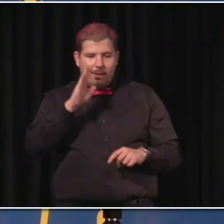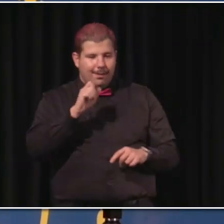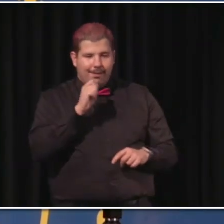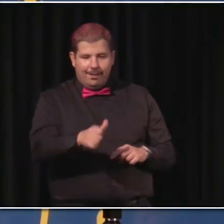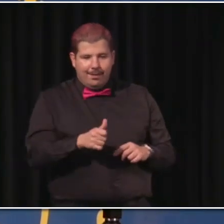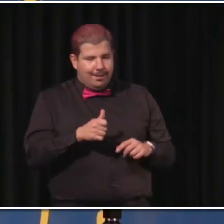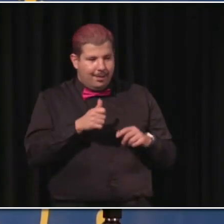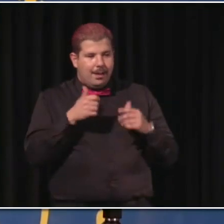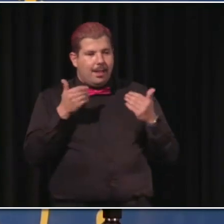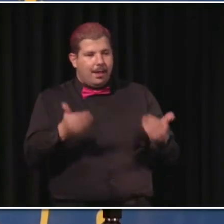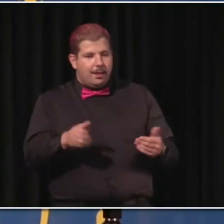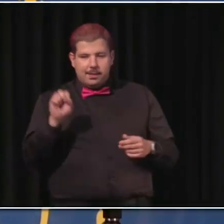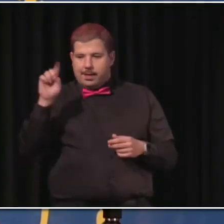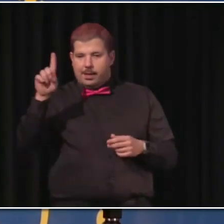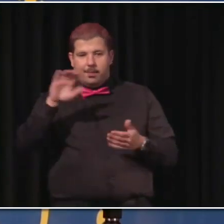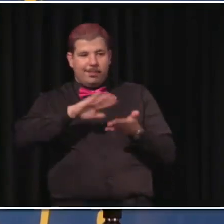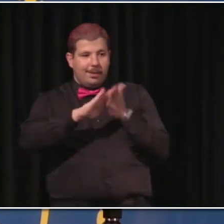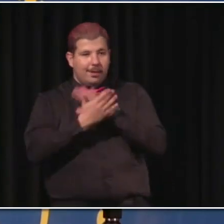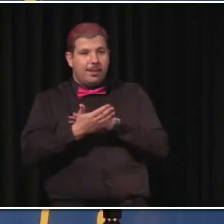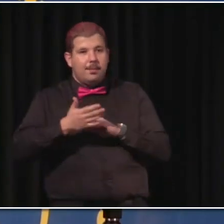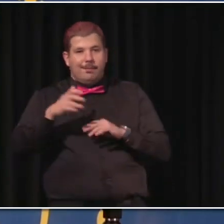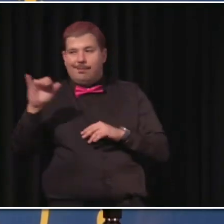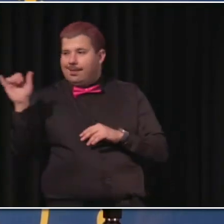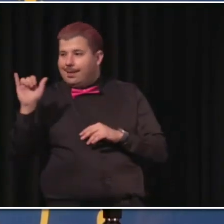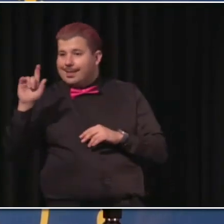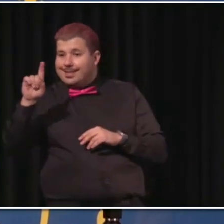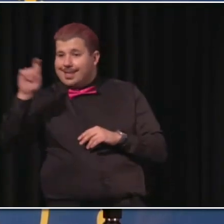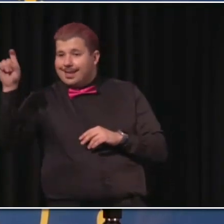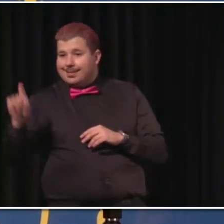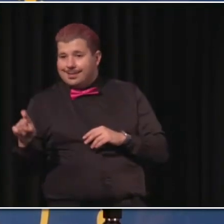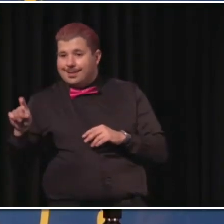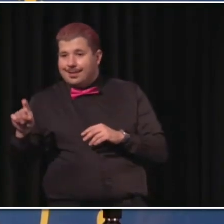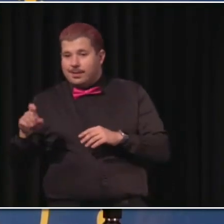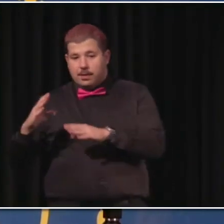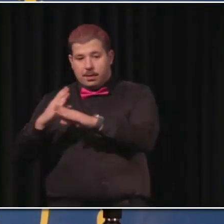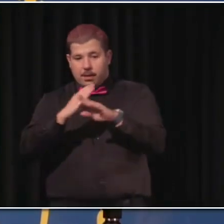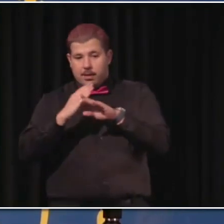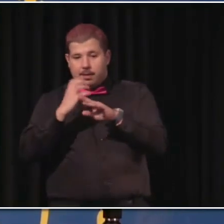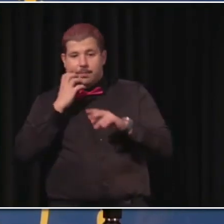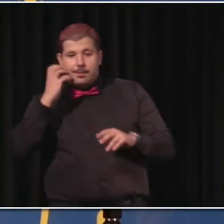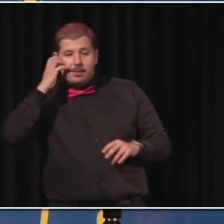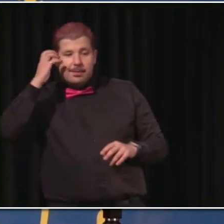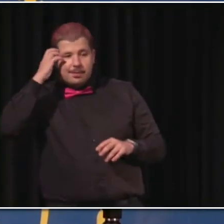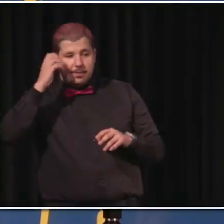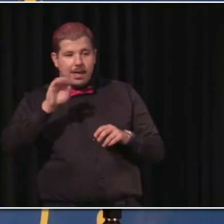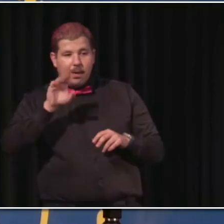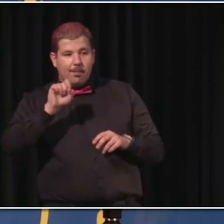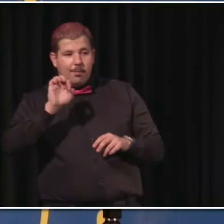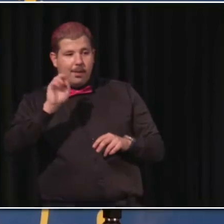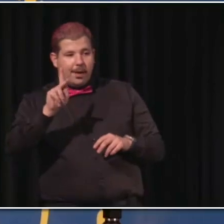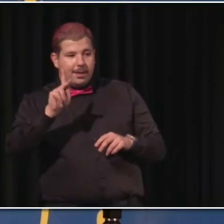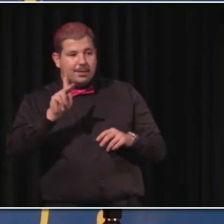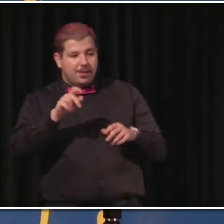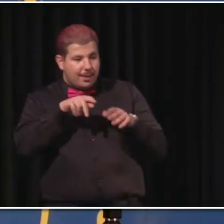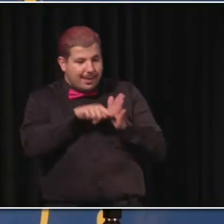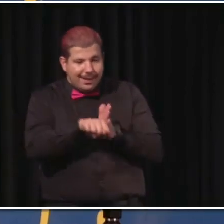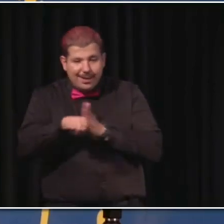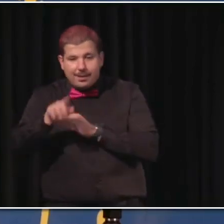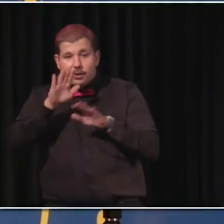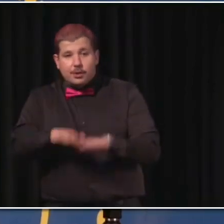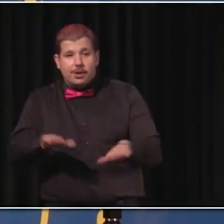allow San Diego to become like Texas, where preventable measles outbreaks are killing